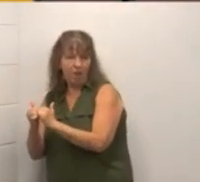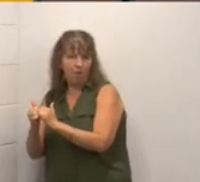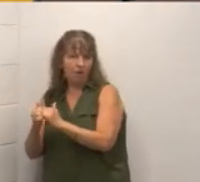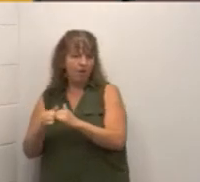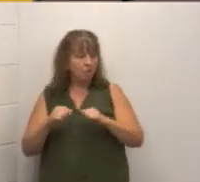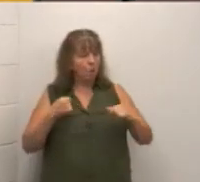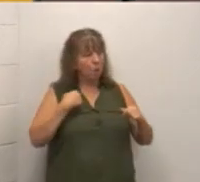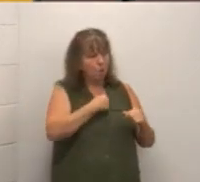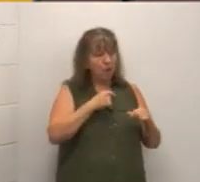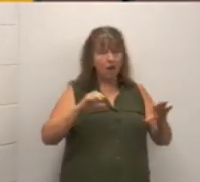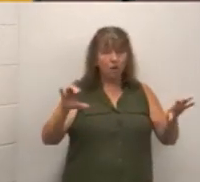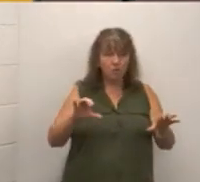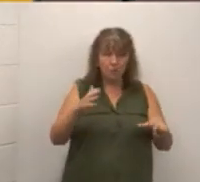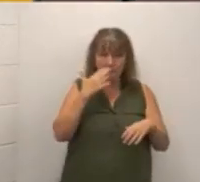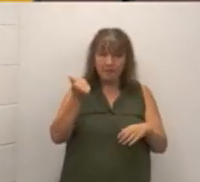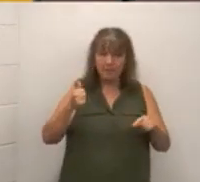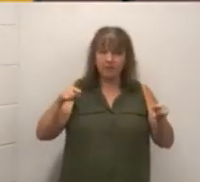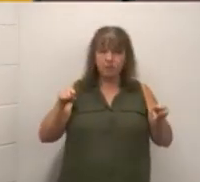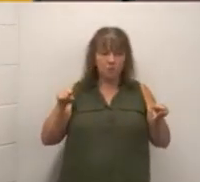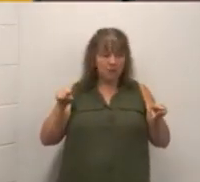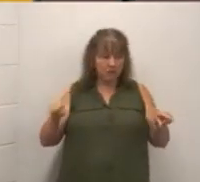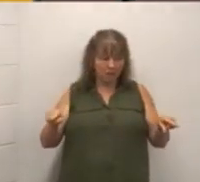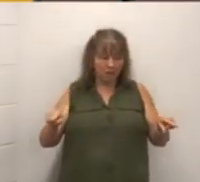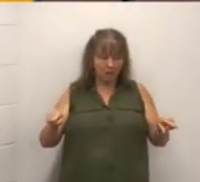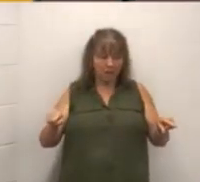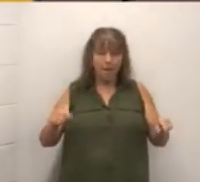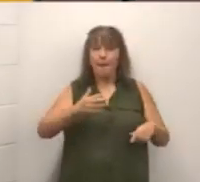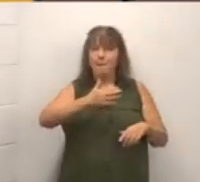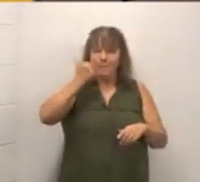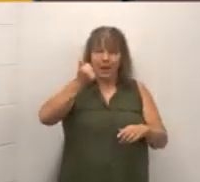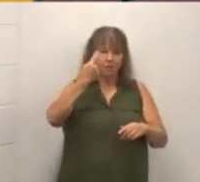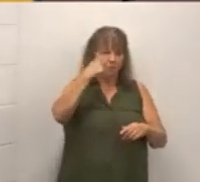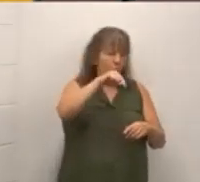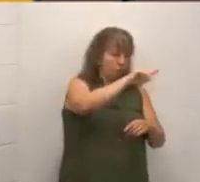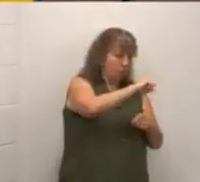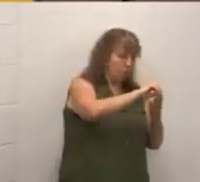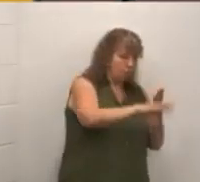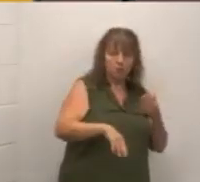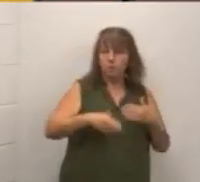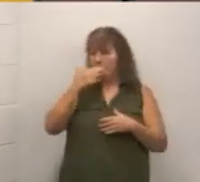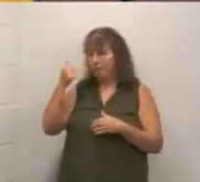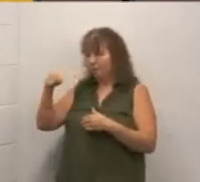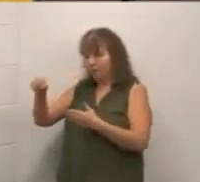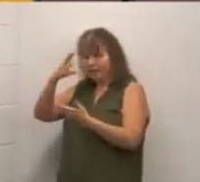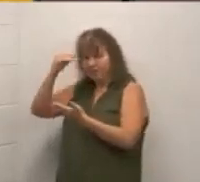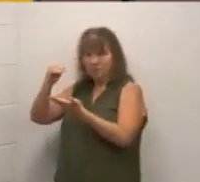to address the skill sets, the delivery methods, and the student supports needed within each one of those.